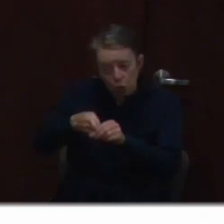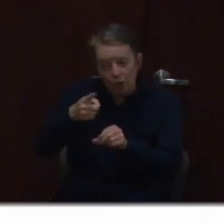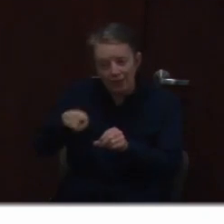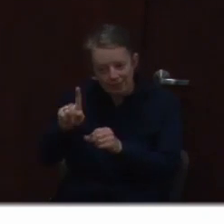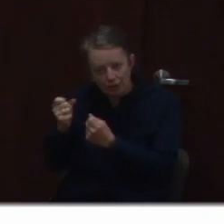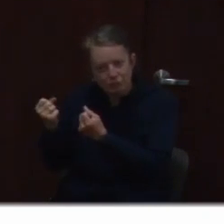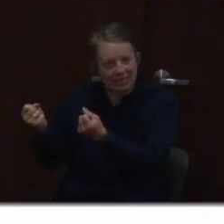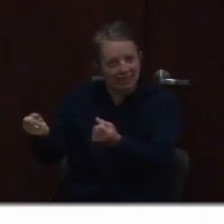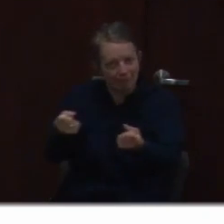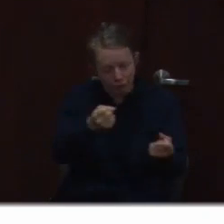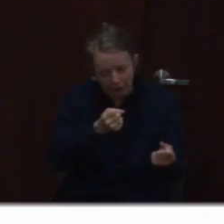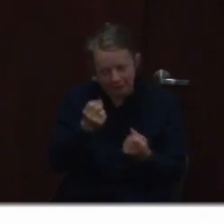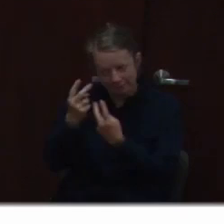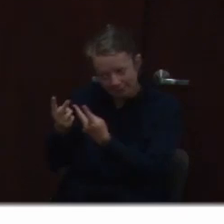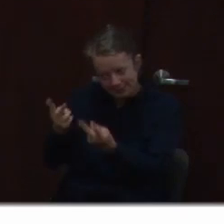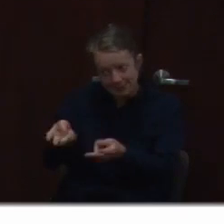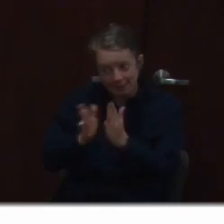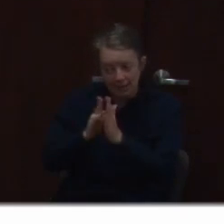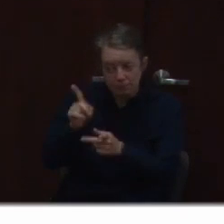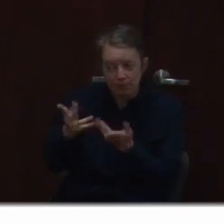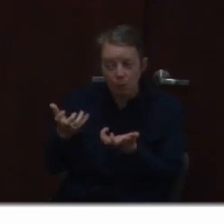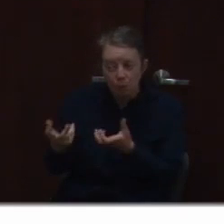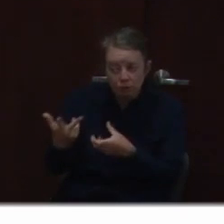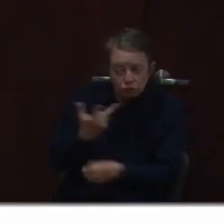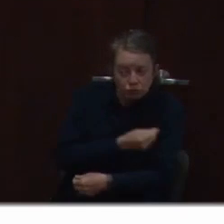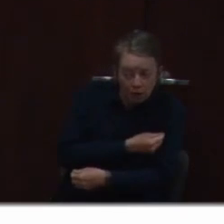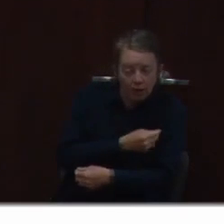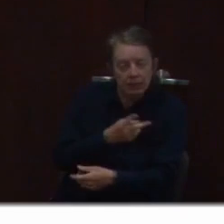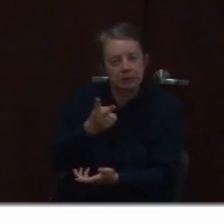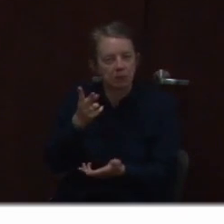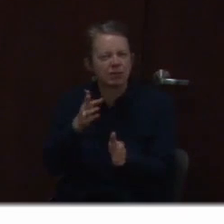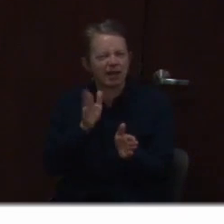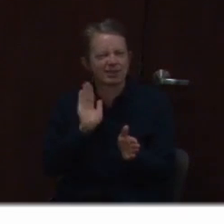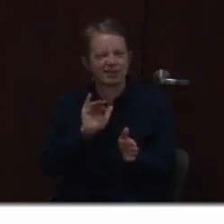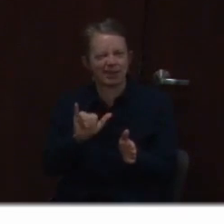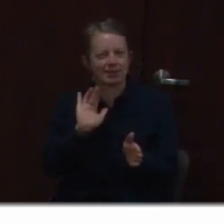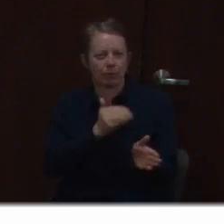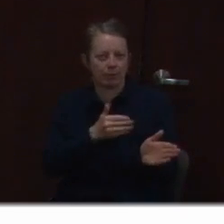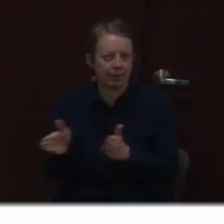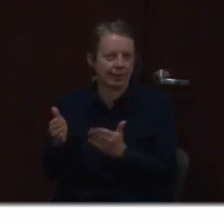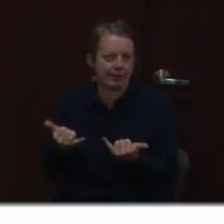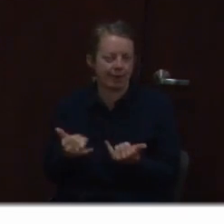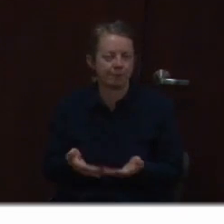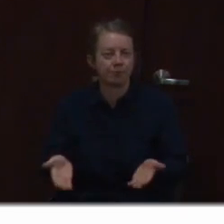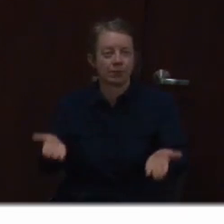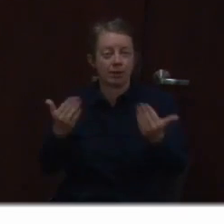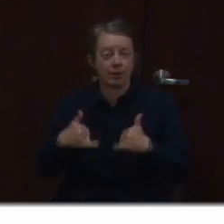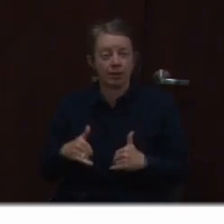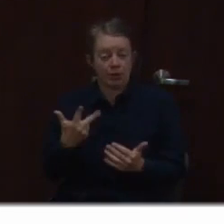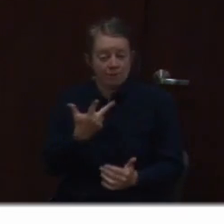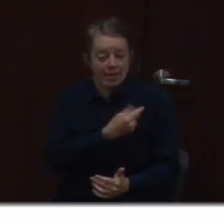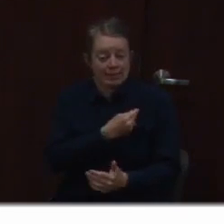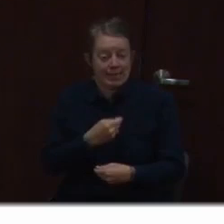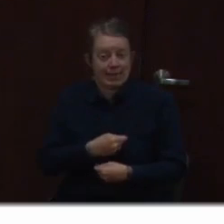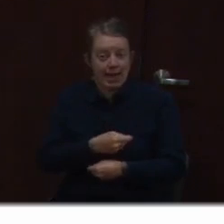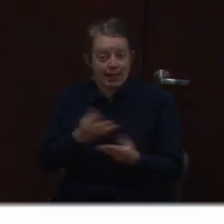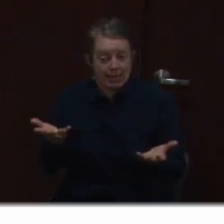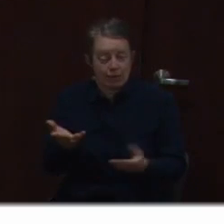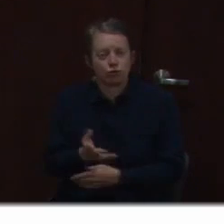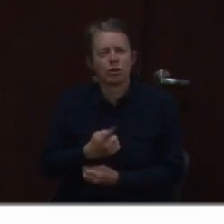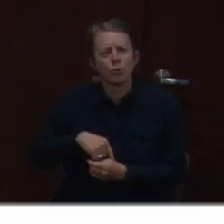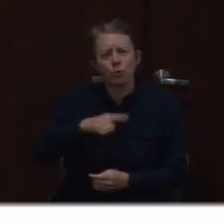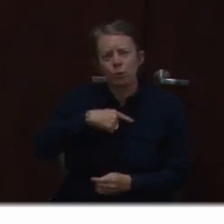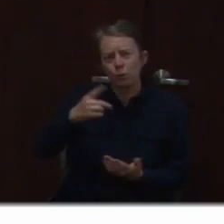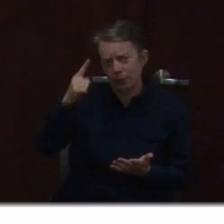come on that as we continue to plan. And now on to vaccine allocation. We were expecting a new 3-week